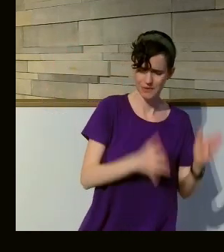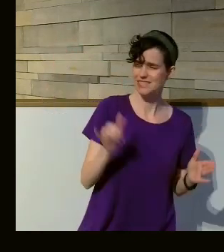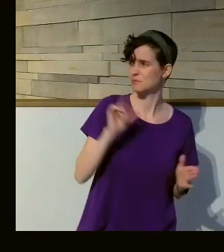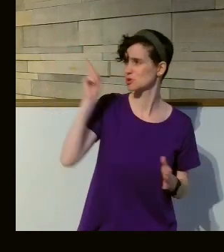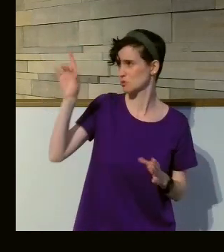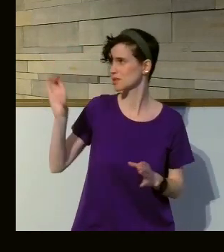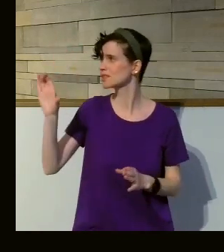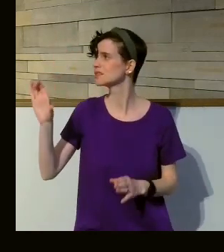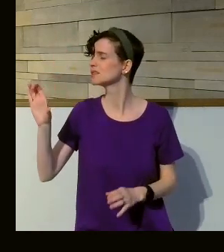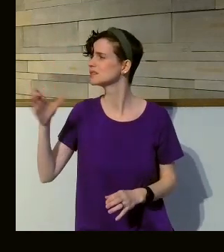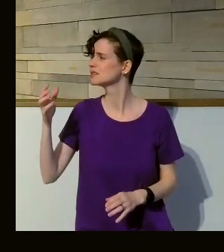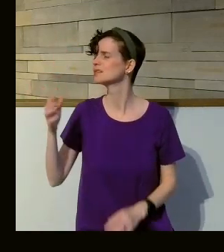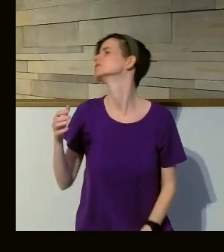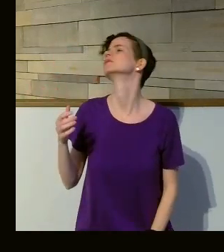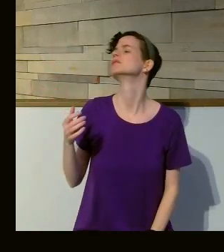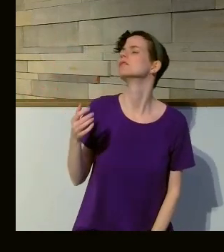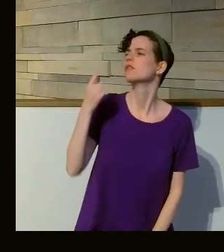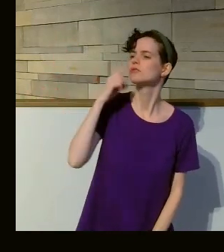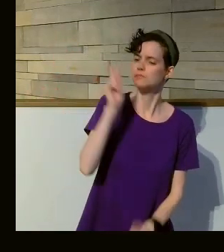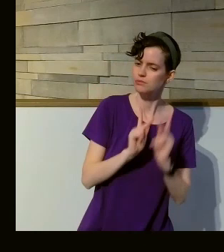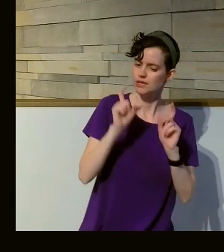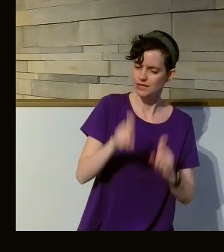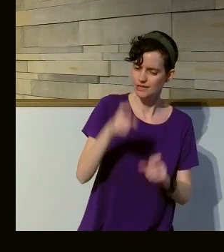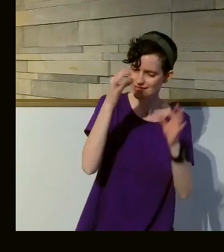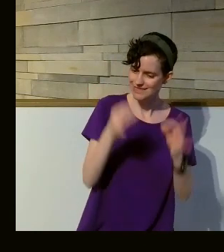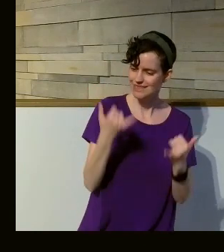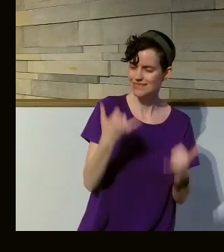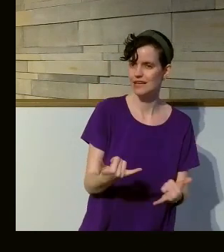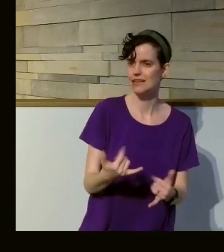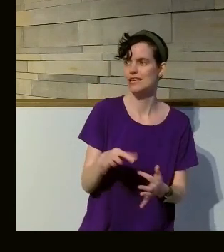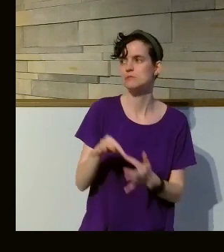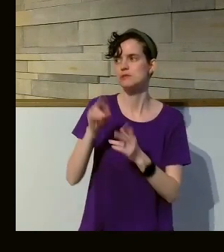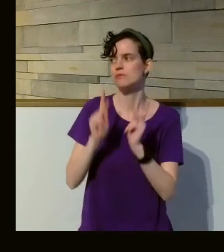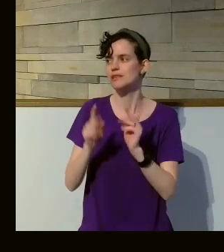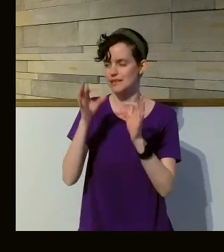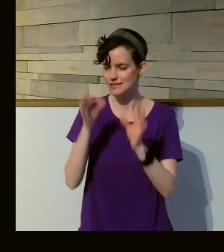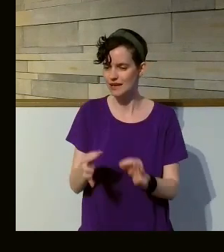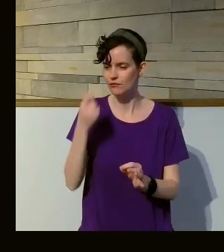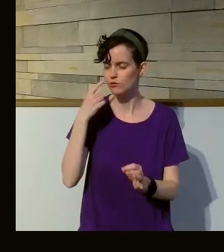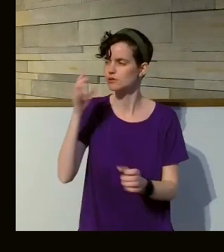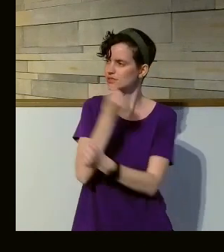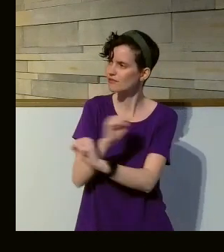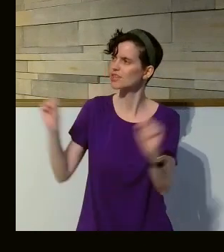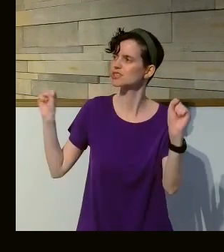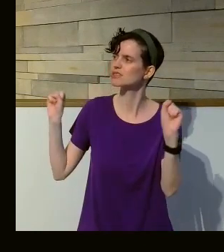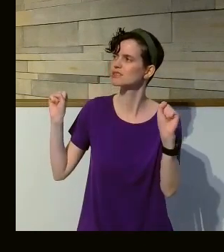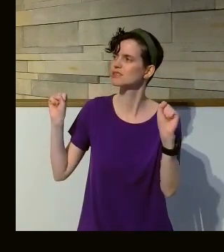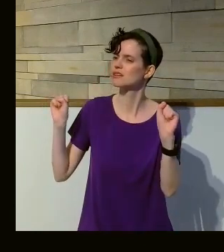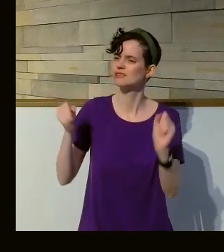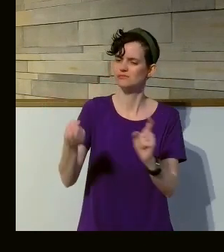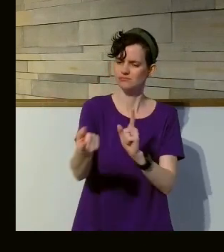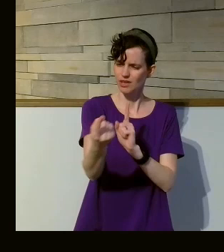did. And Lord, for those that need to make decisions, especially those that need to make a decision for your salvation, bring